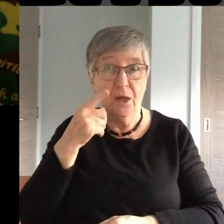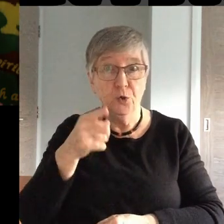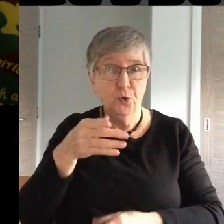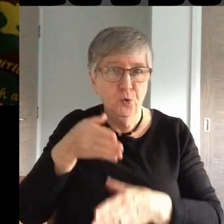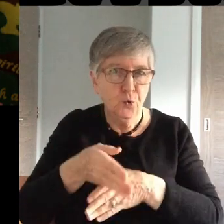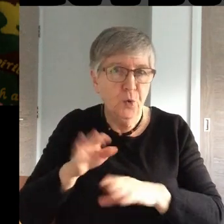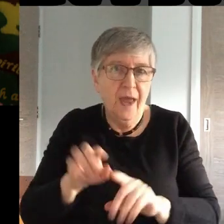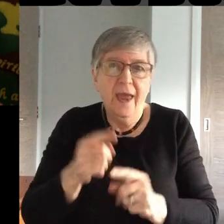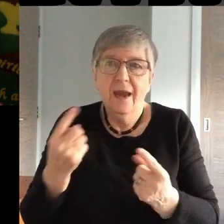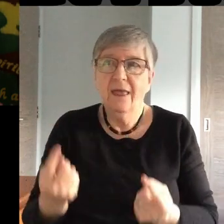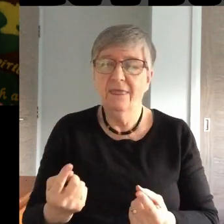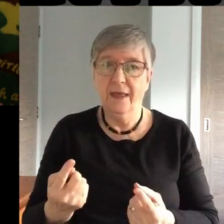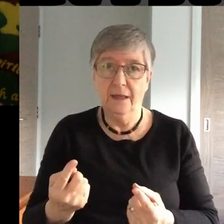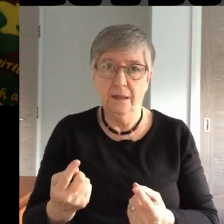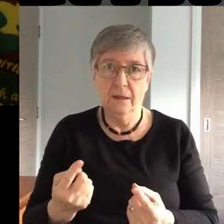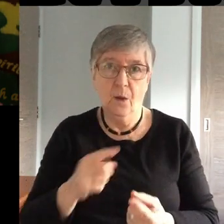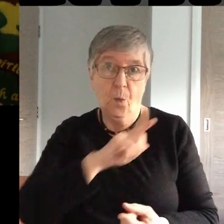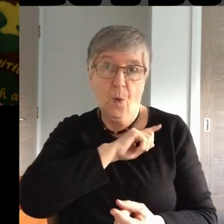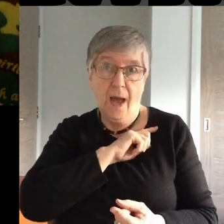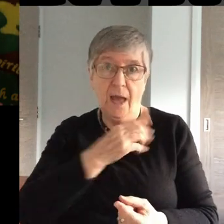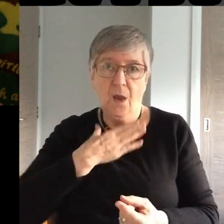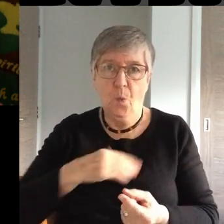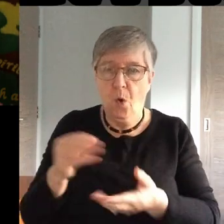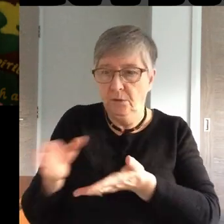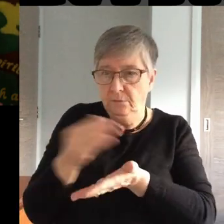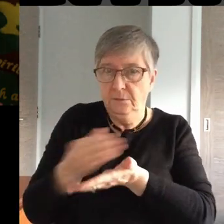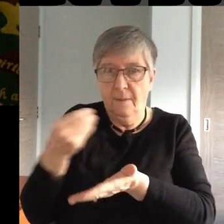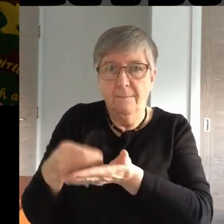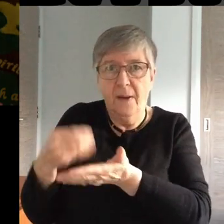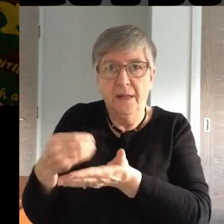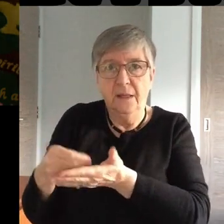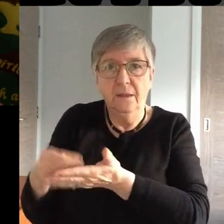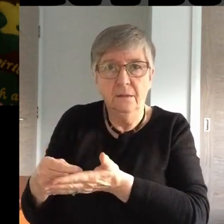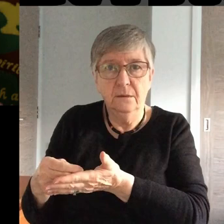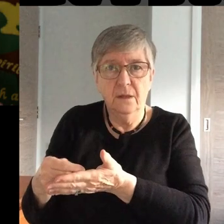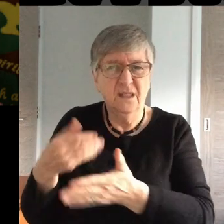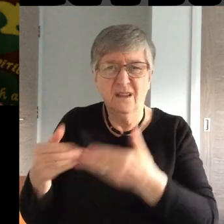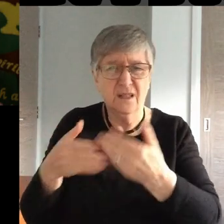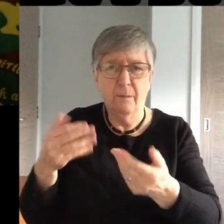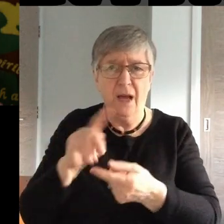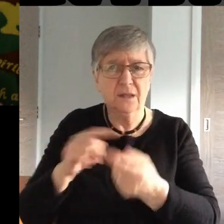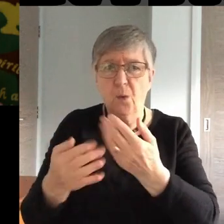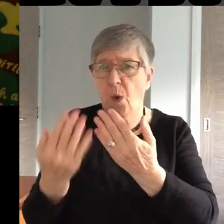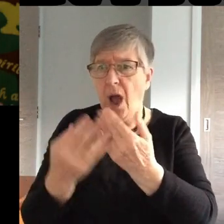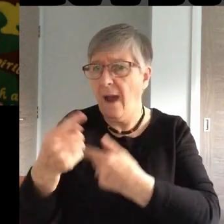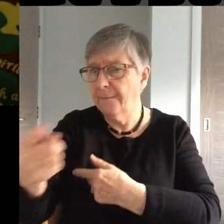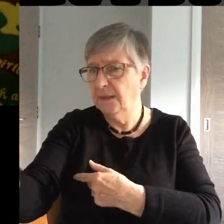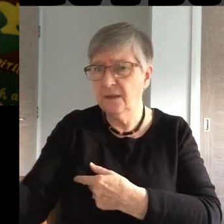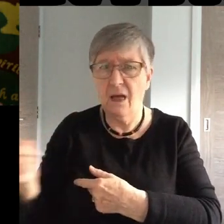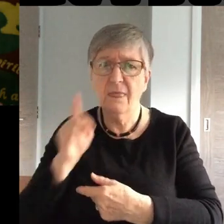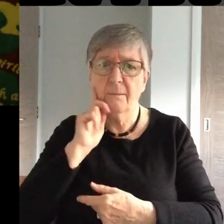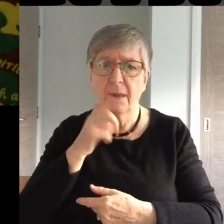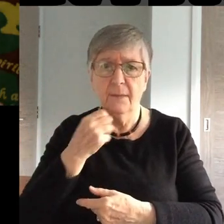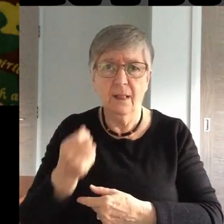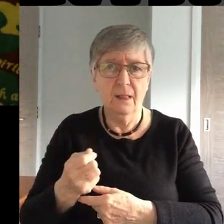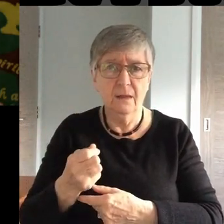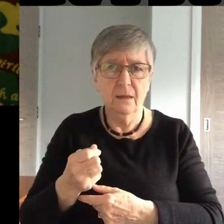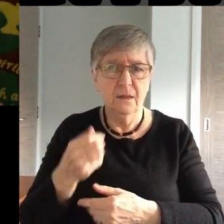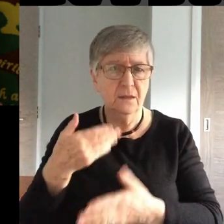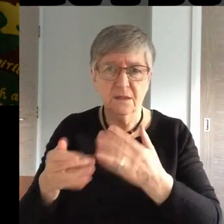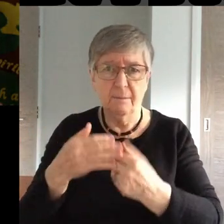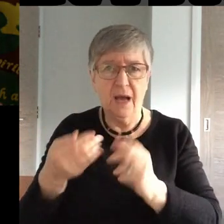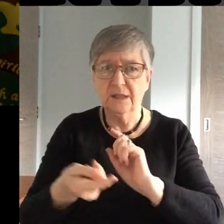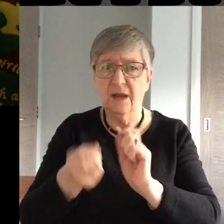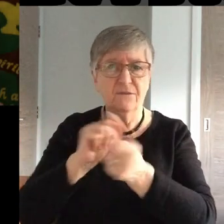you do anything to make money, regardless of its impact, regardless of how it changes